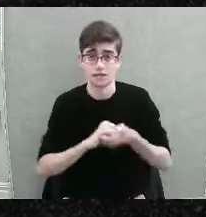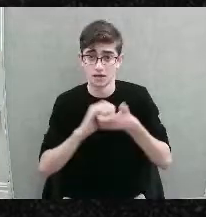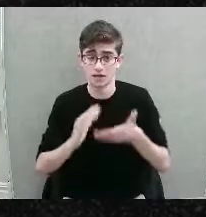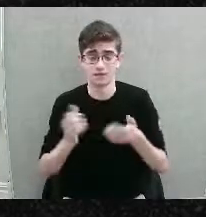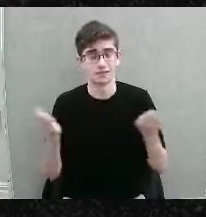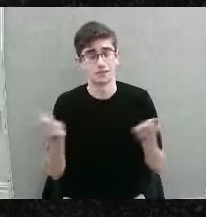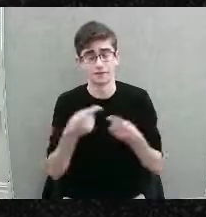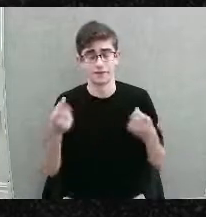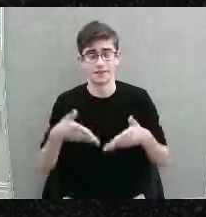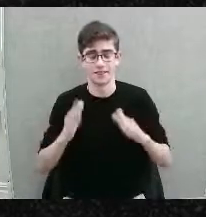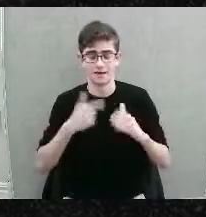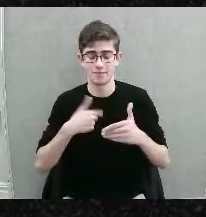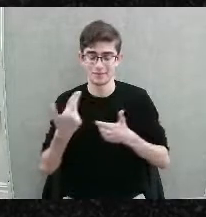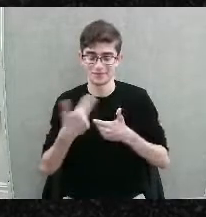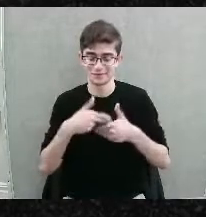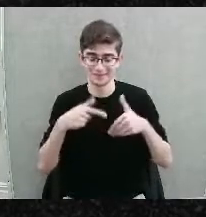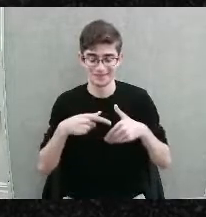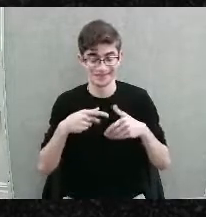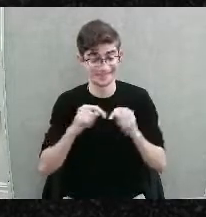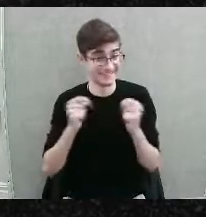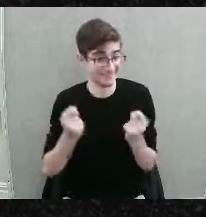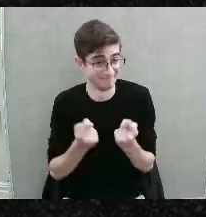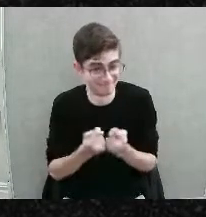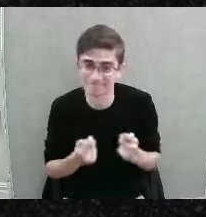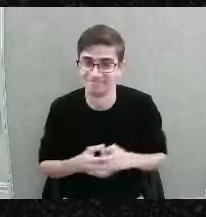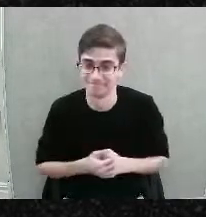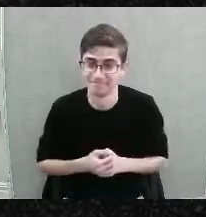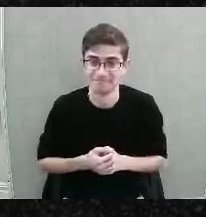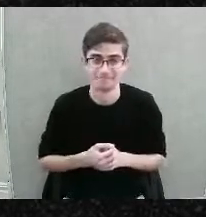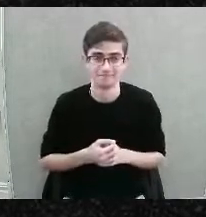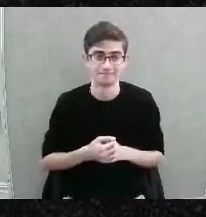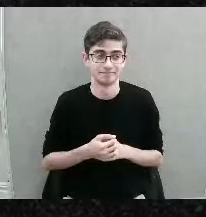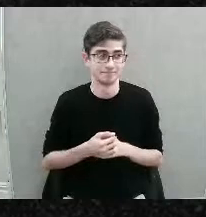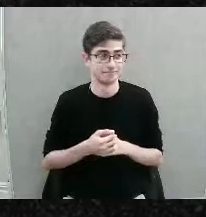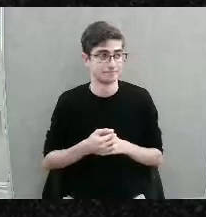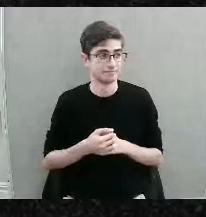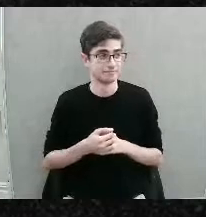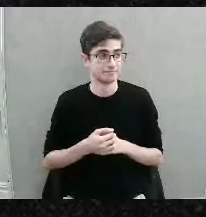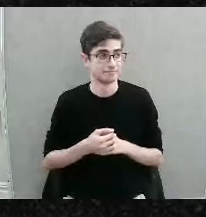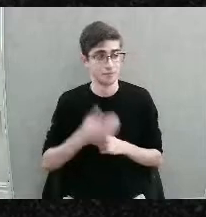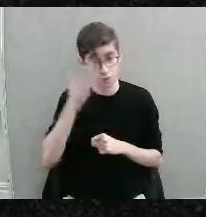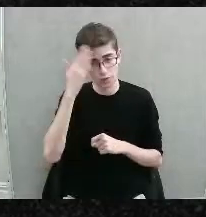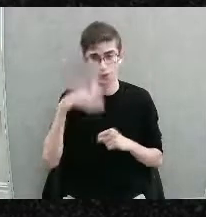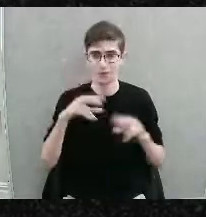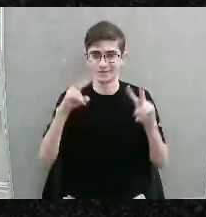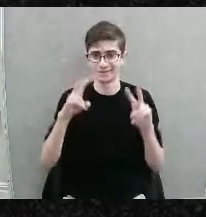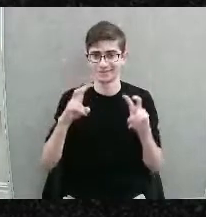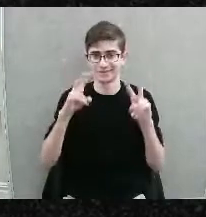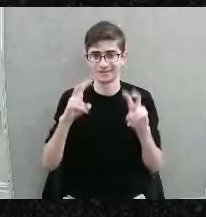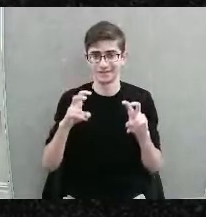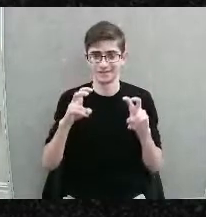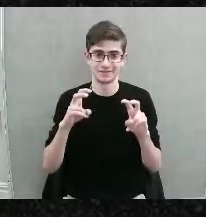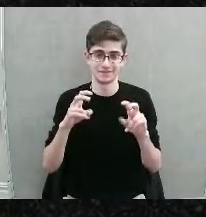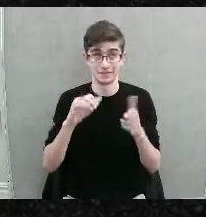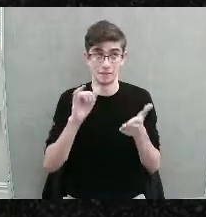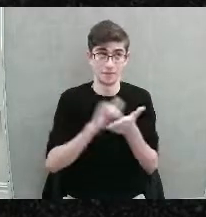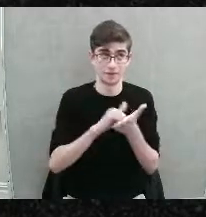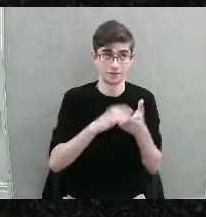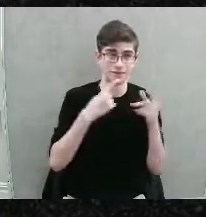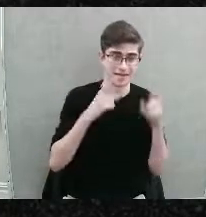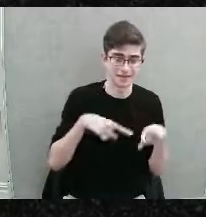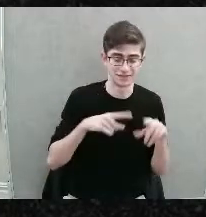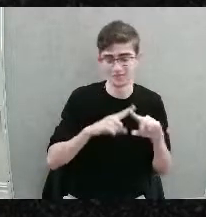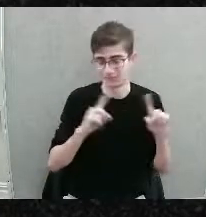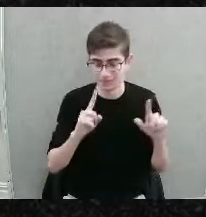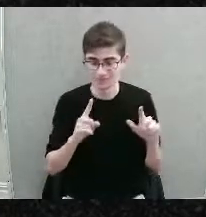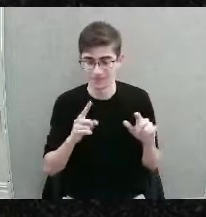to be a part of your team. You know, those questions are impossible to answer, but the idea